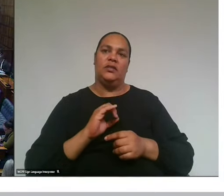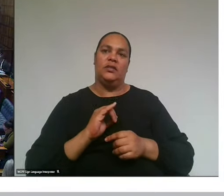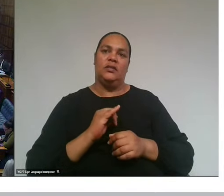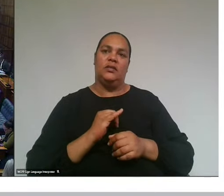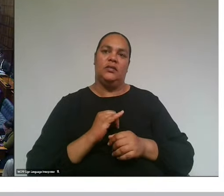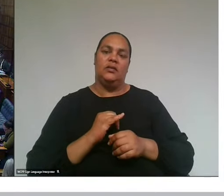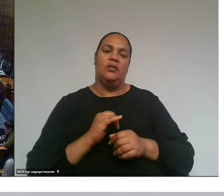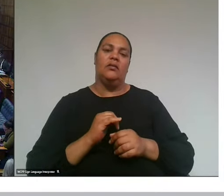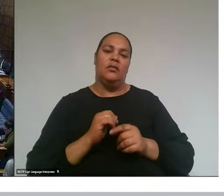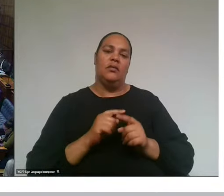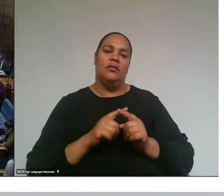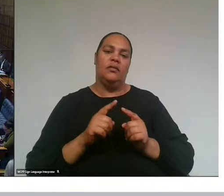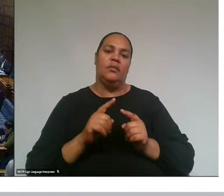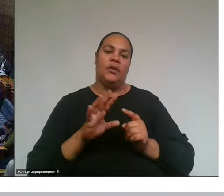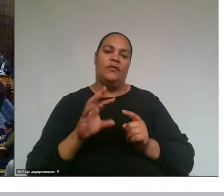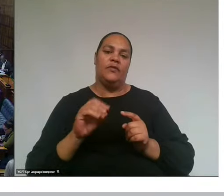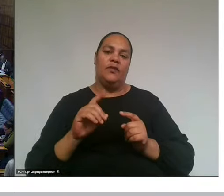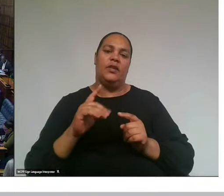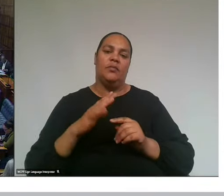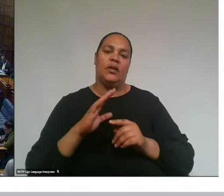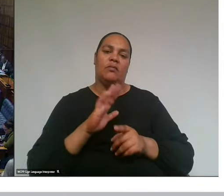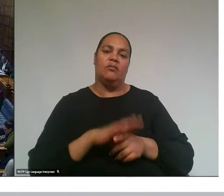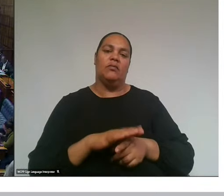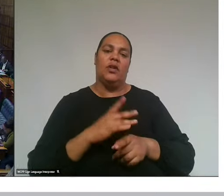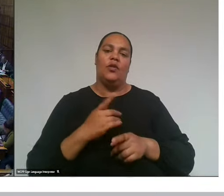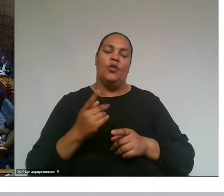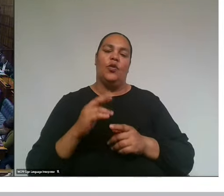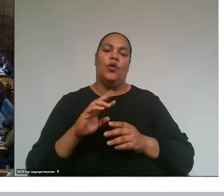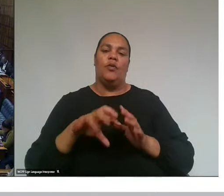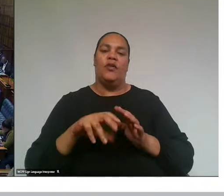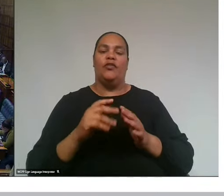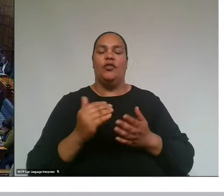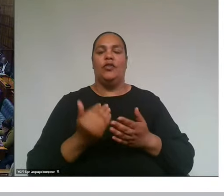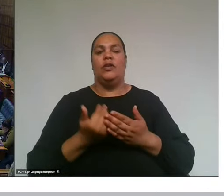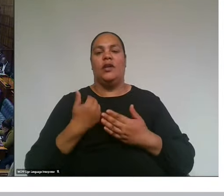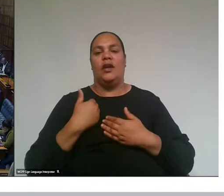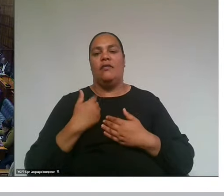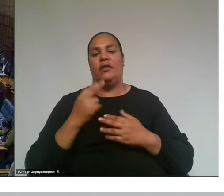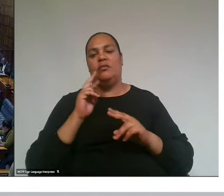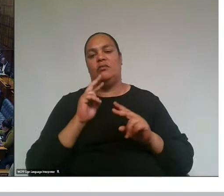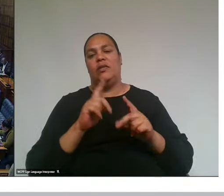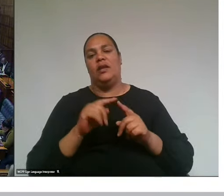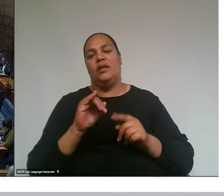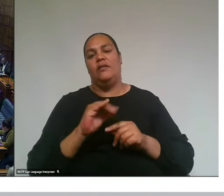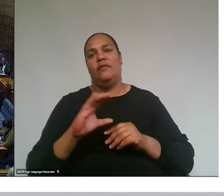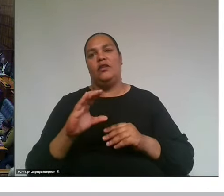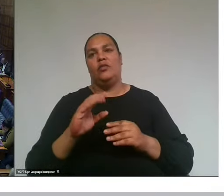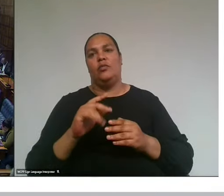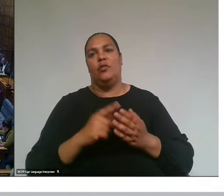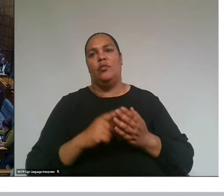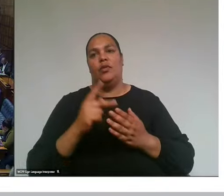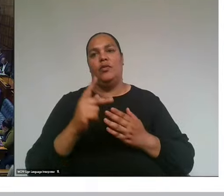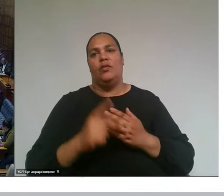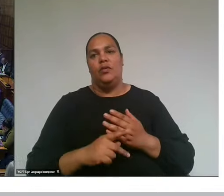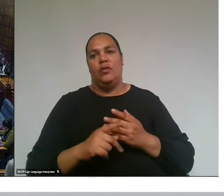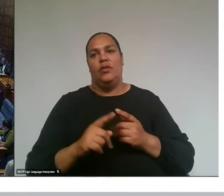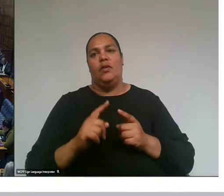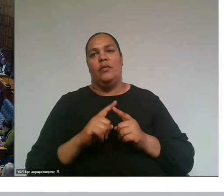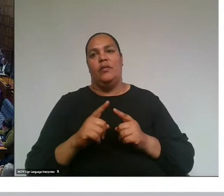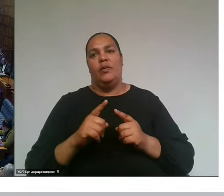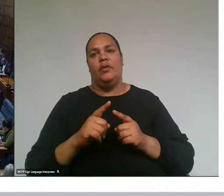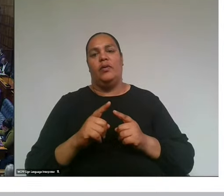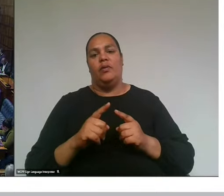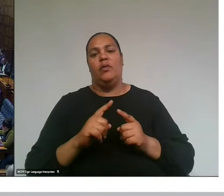neutral point of 50 discouraging for the provincial recovery trajectory and investment projects perhaps if you wouldn't